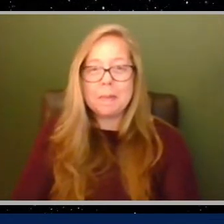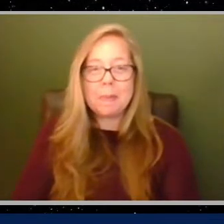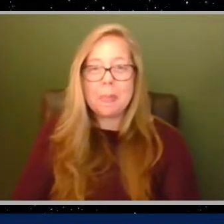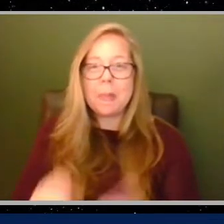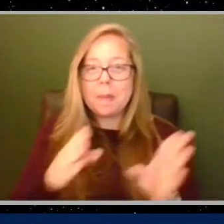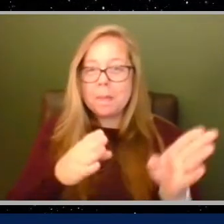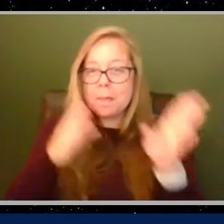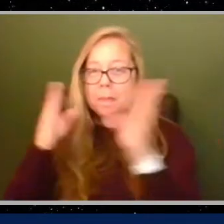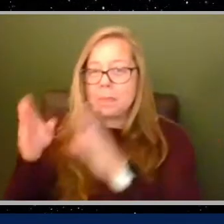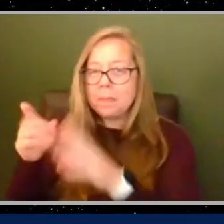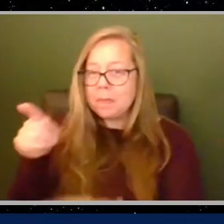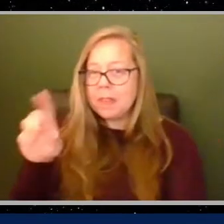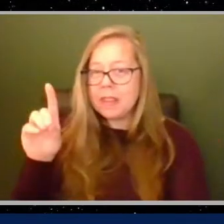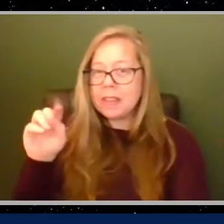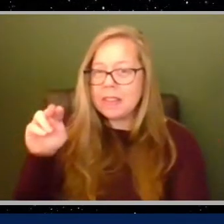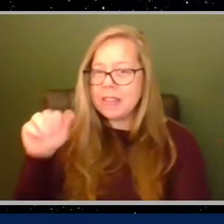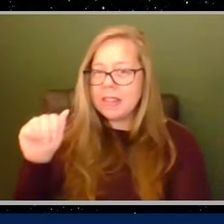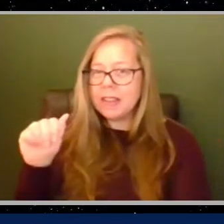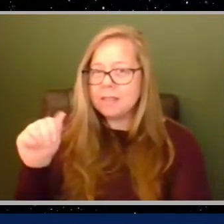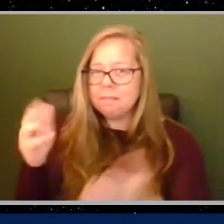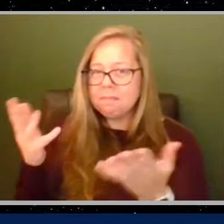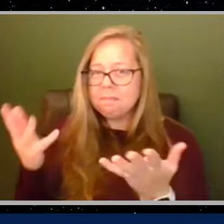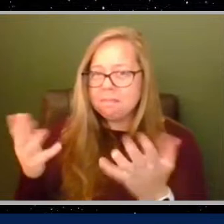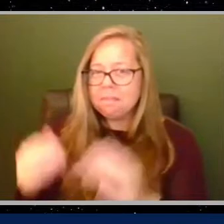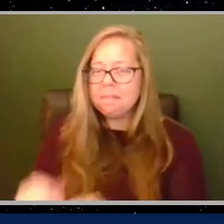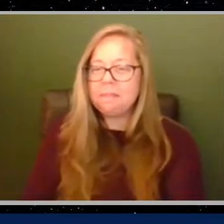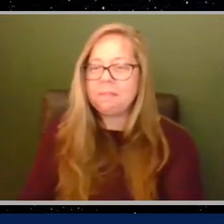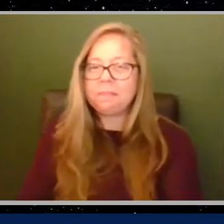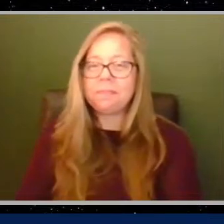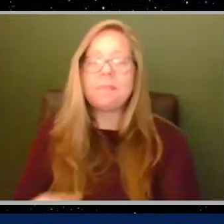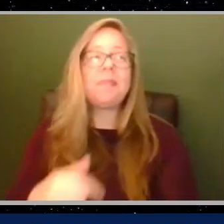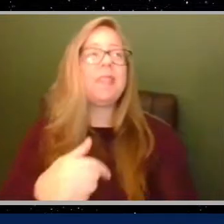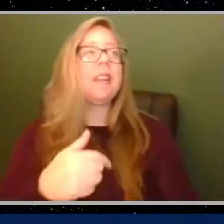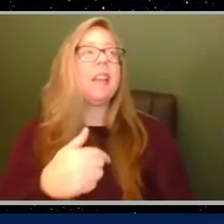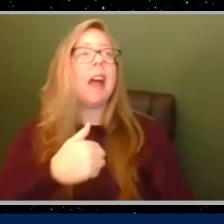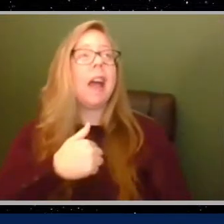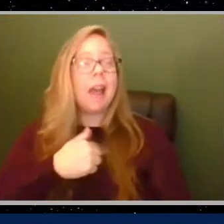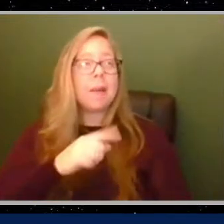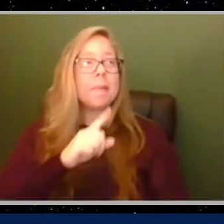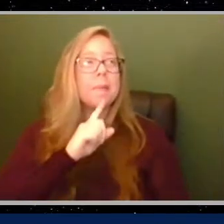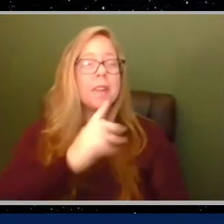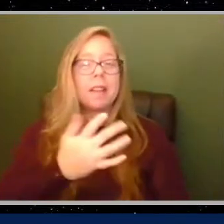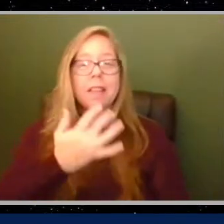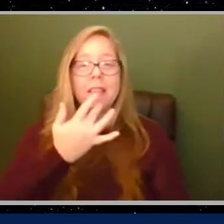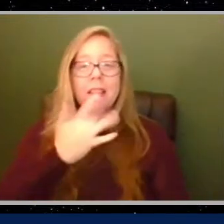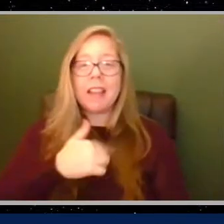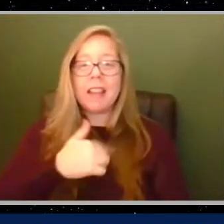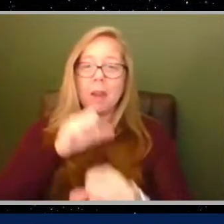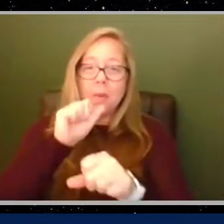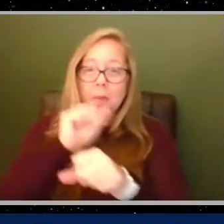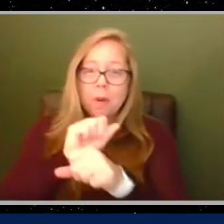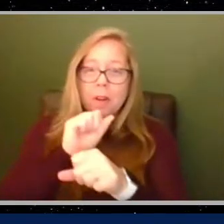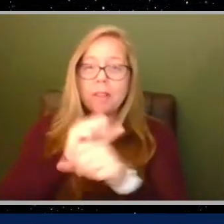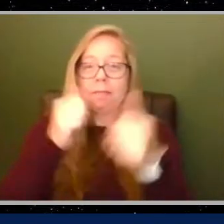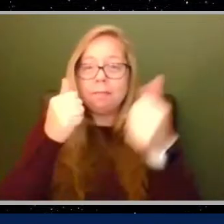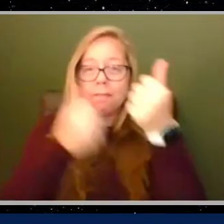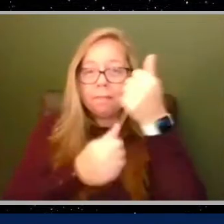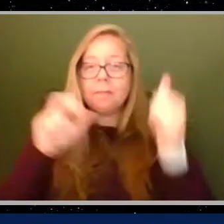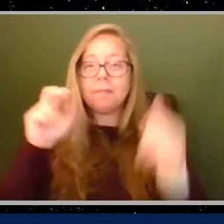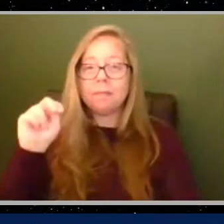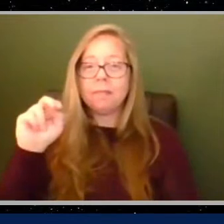What about you, Dina? Well, I am really lucky enough to work for NASA, and